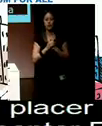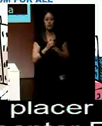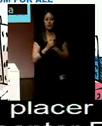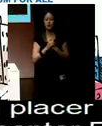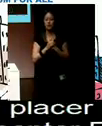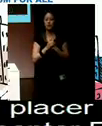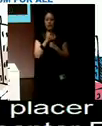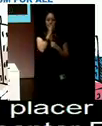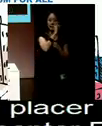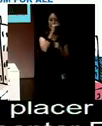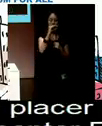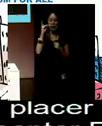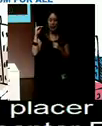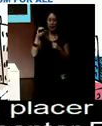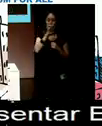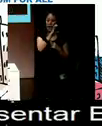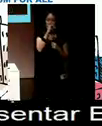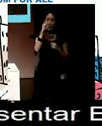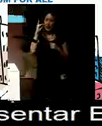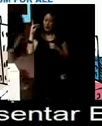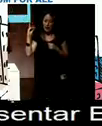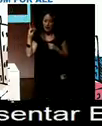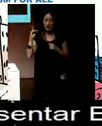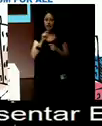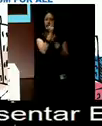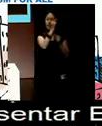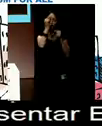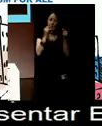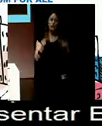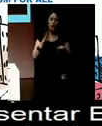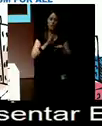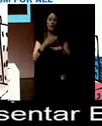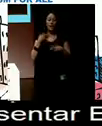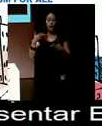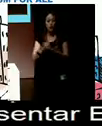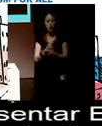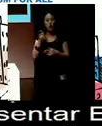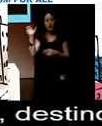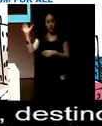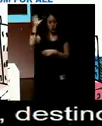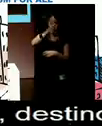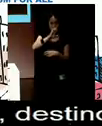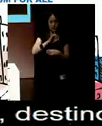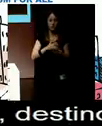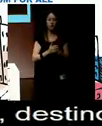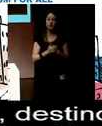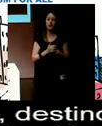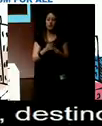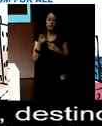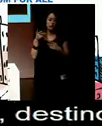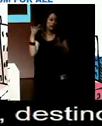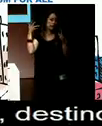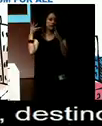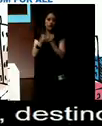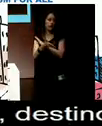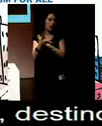Europe is, as you can hear, a European organization, a design organization dealing with the concept of and the practice of